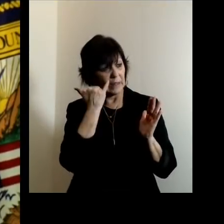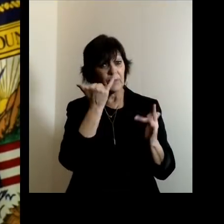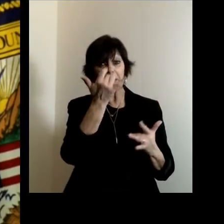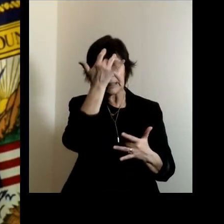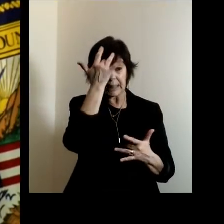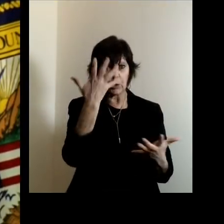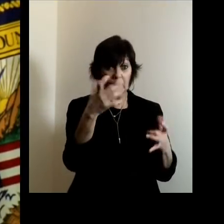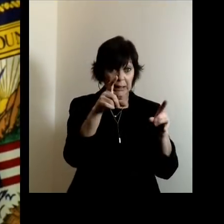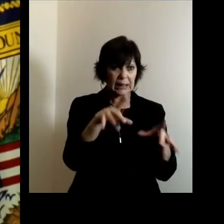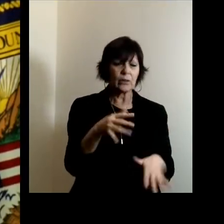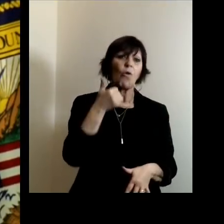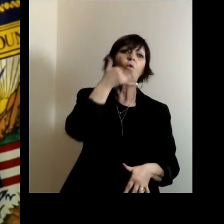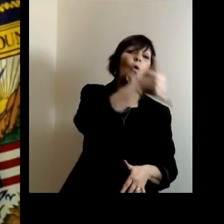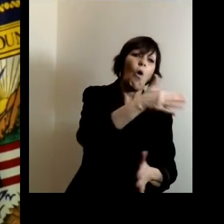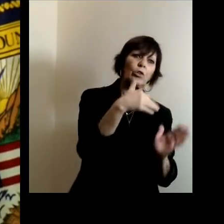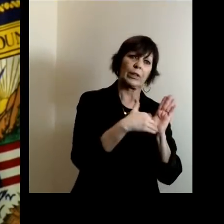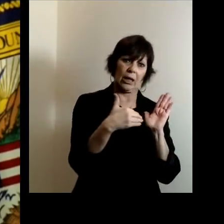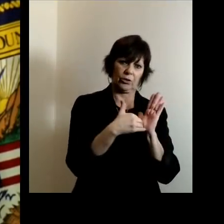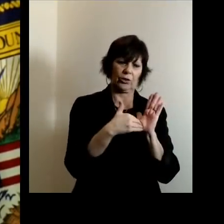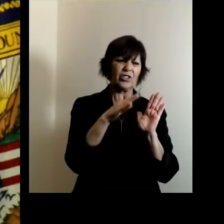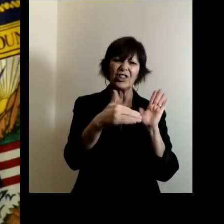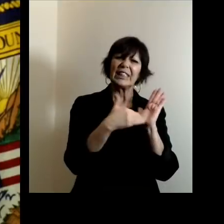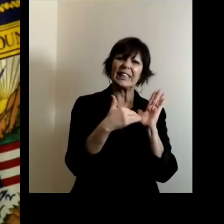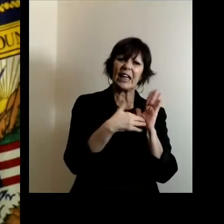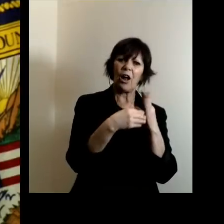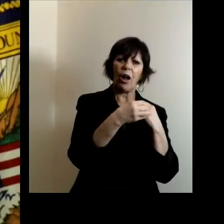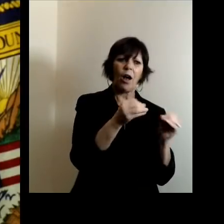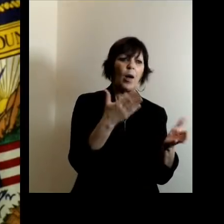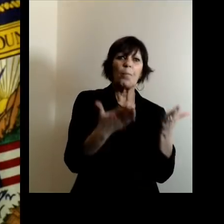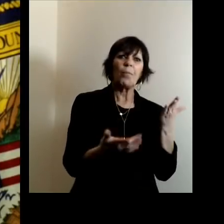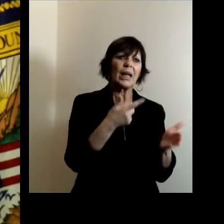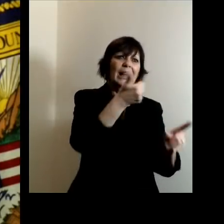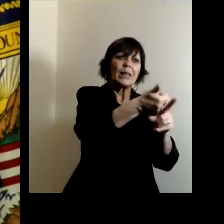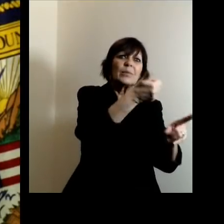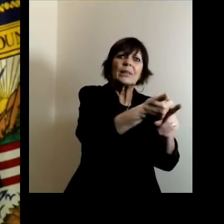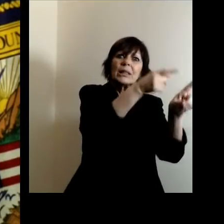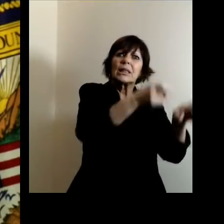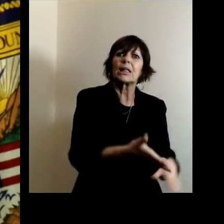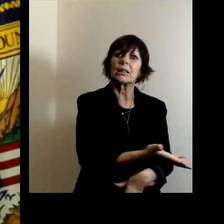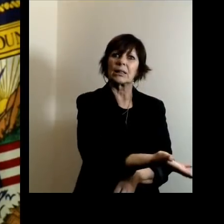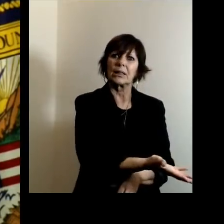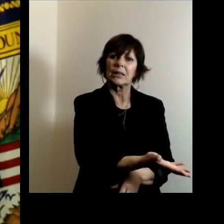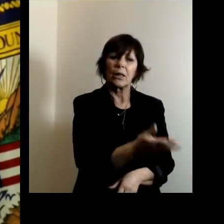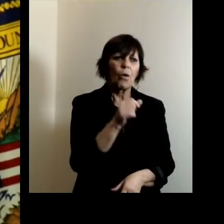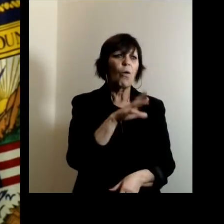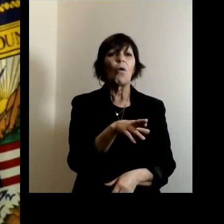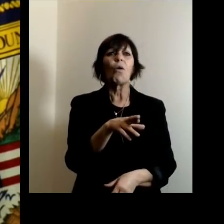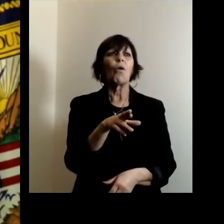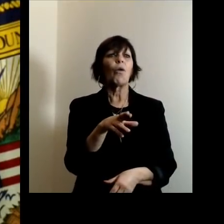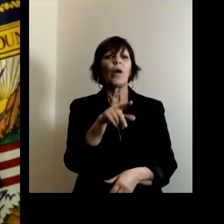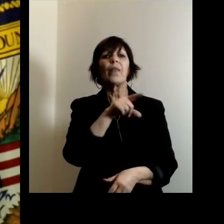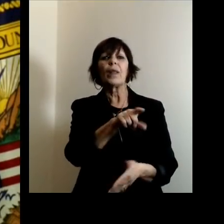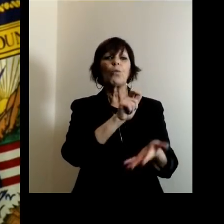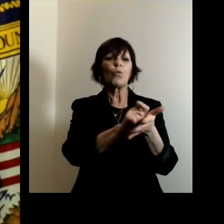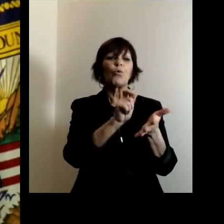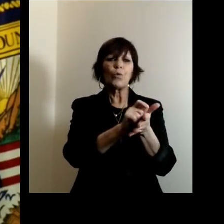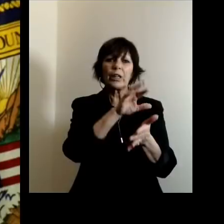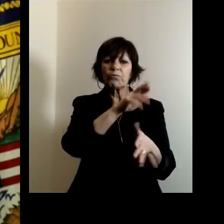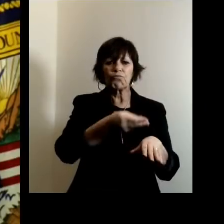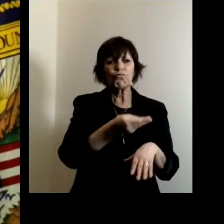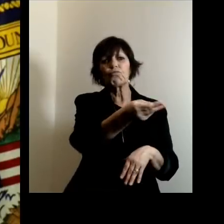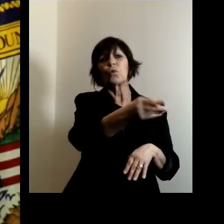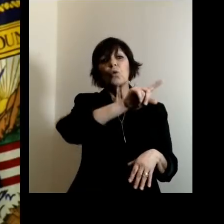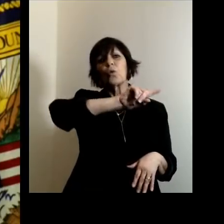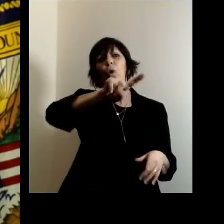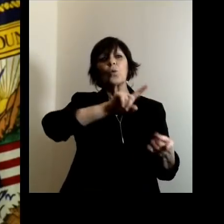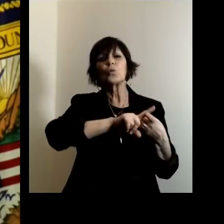looking to get tested, call your doctor. Your doctor's office might actually be able to do the testing. Or your doctor's office will write you a script potentially